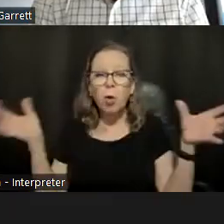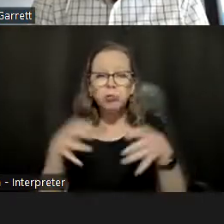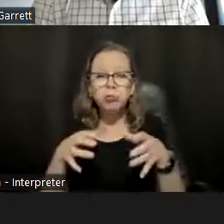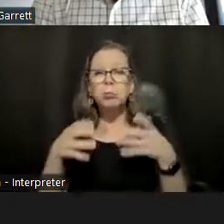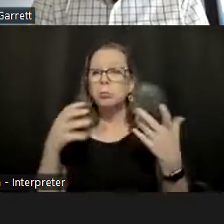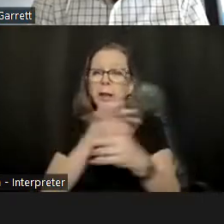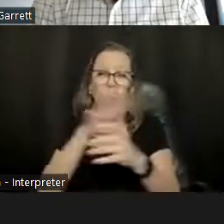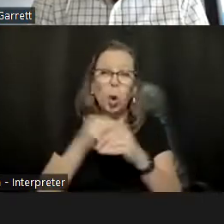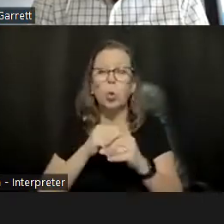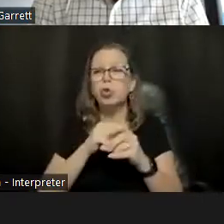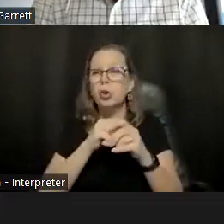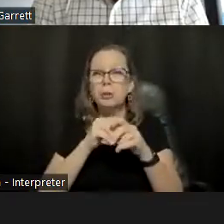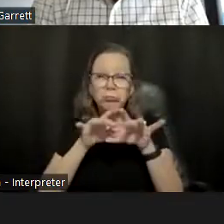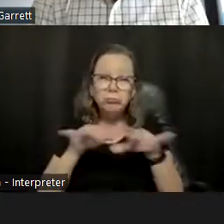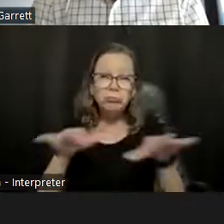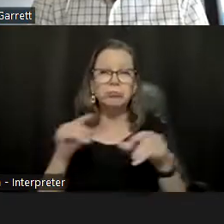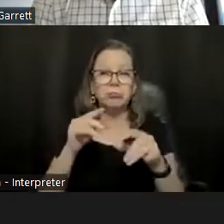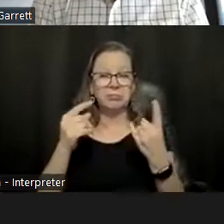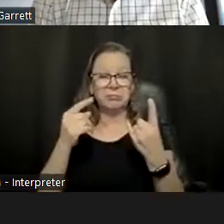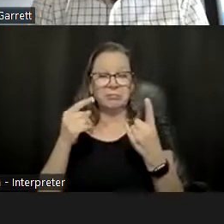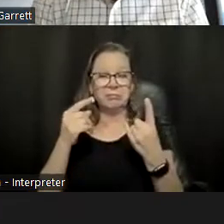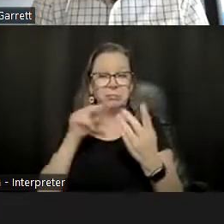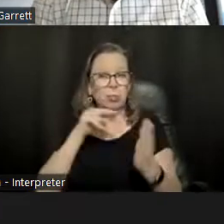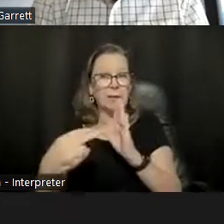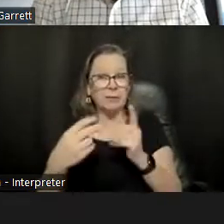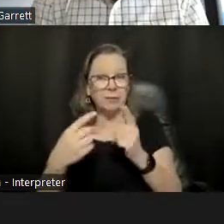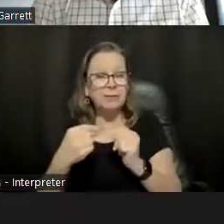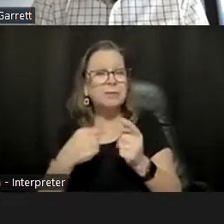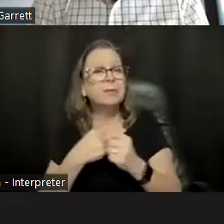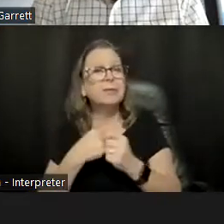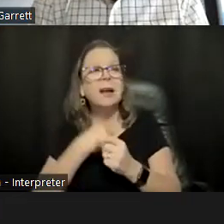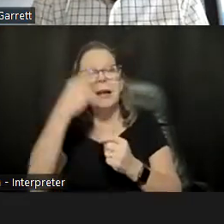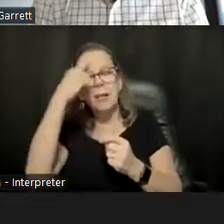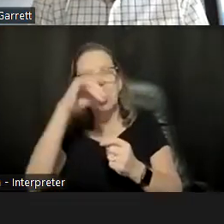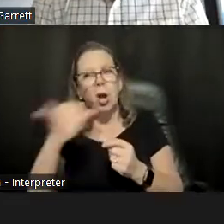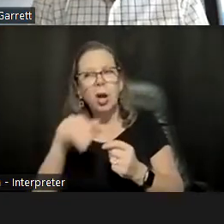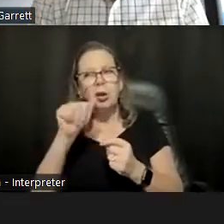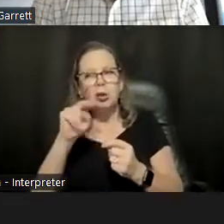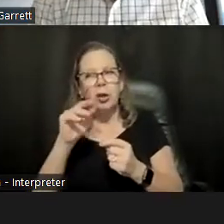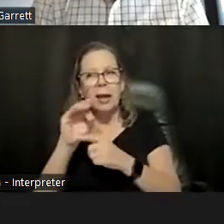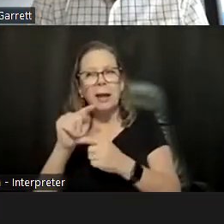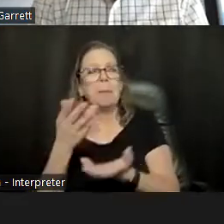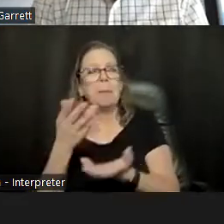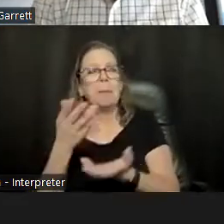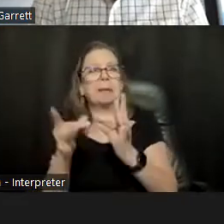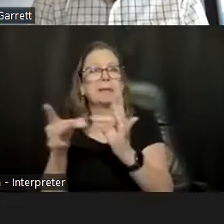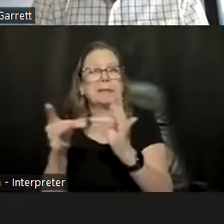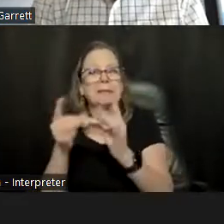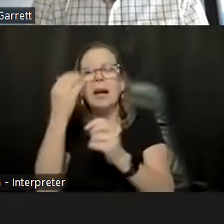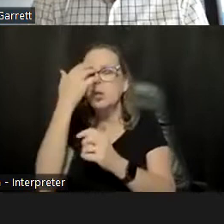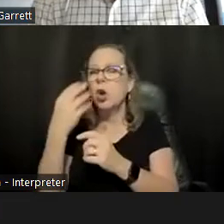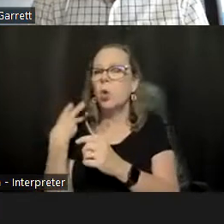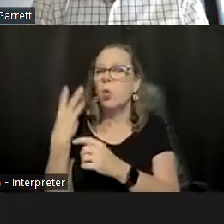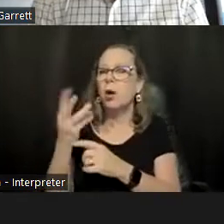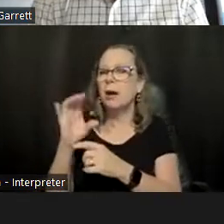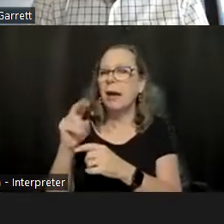mind? Sure. This is David. I thought Janet might say something about that. I know Swatch County has worked really